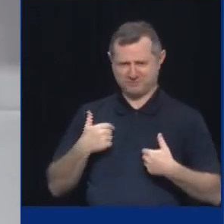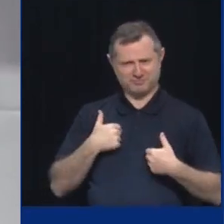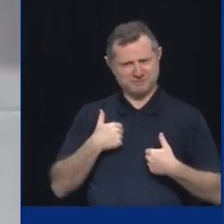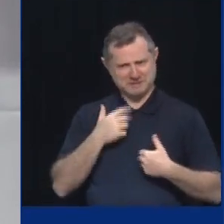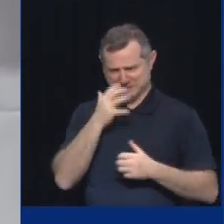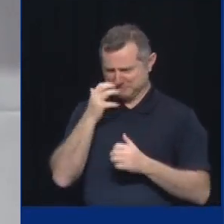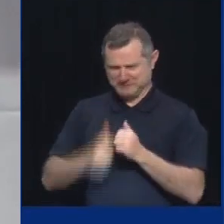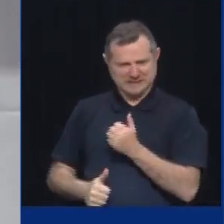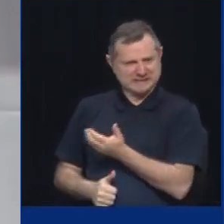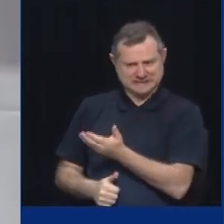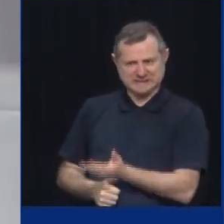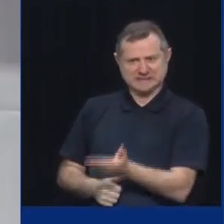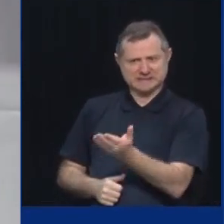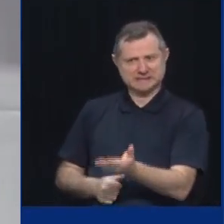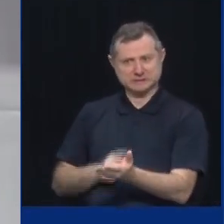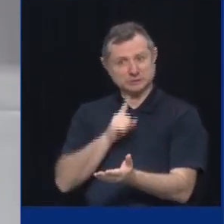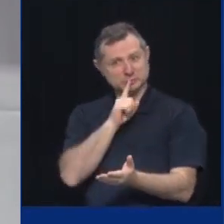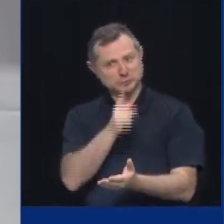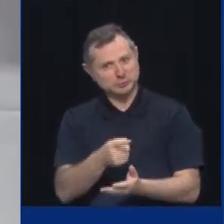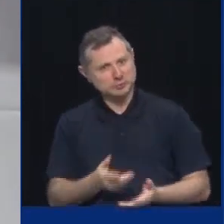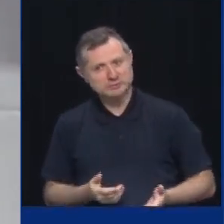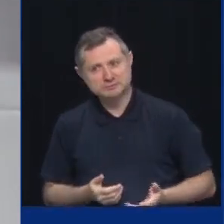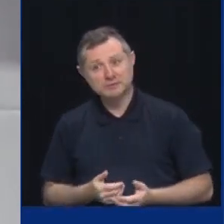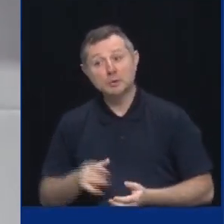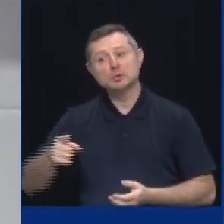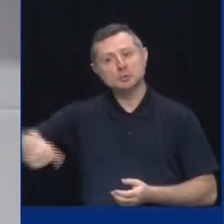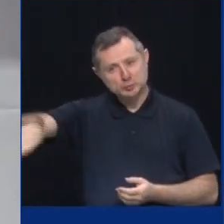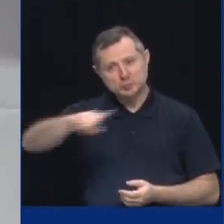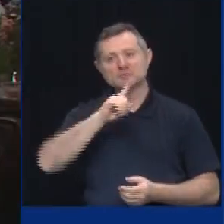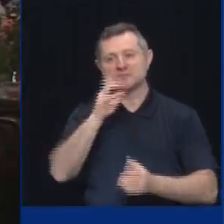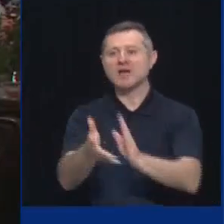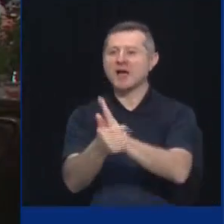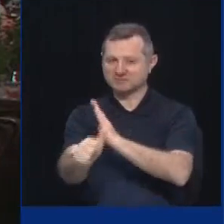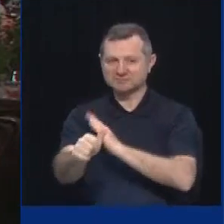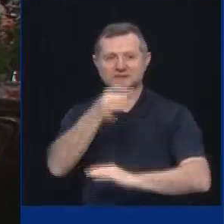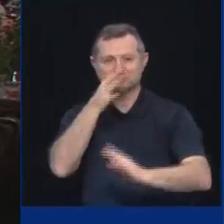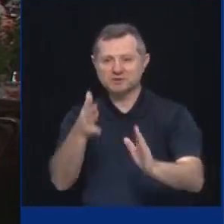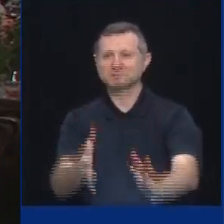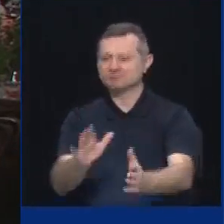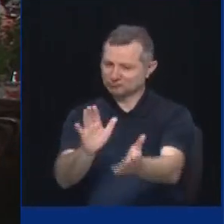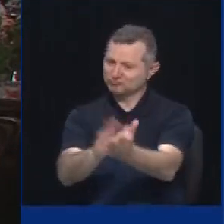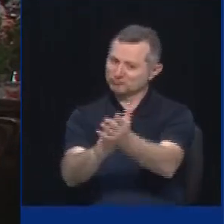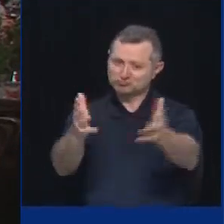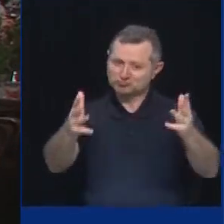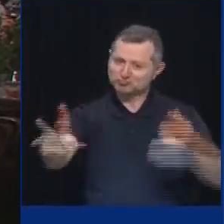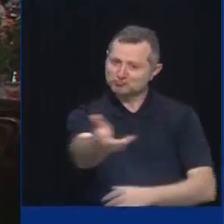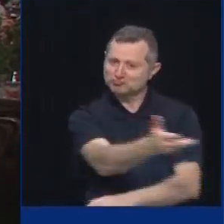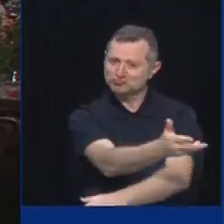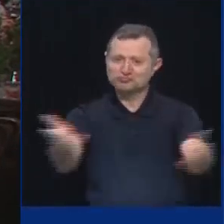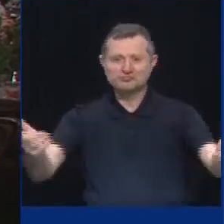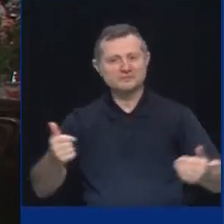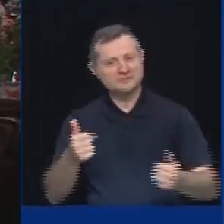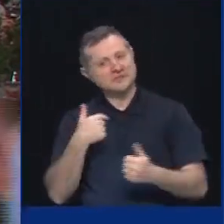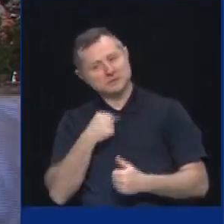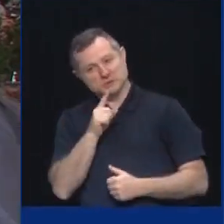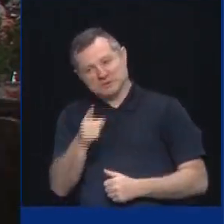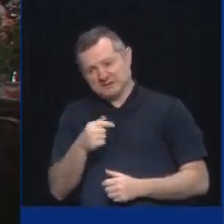candid, but true. You are the expert. So give yourselves a round of applause for being part of this.